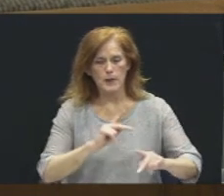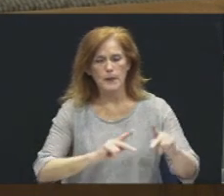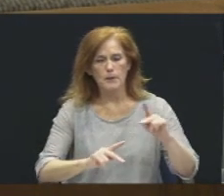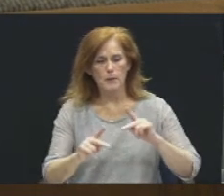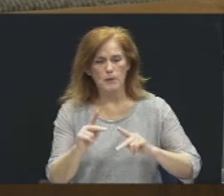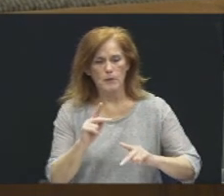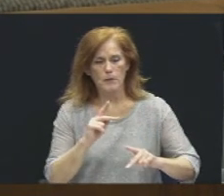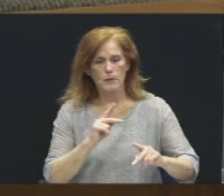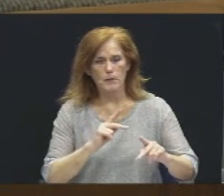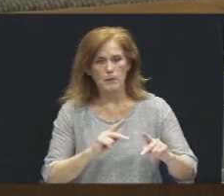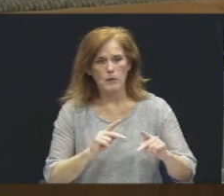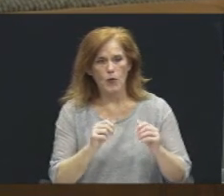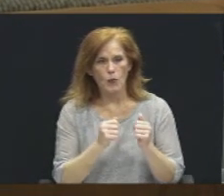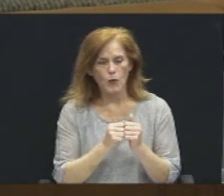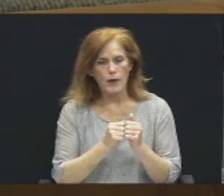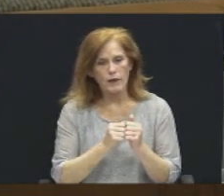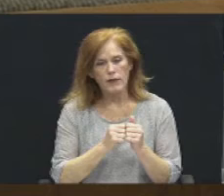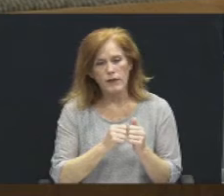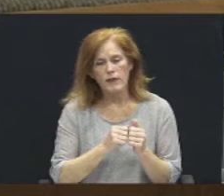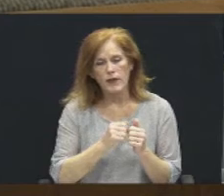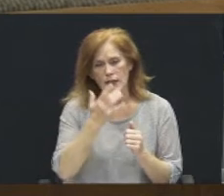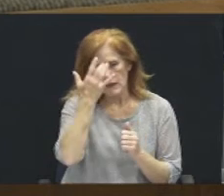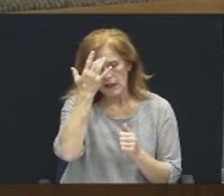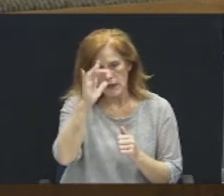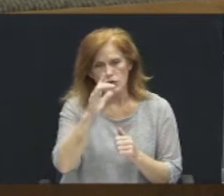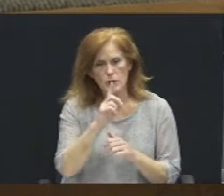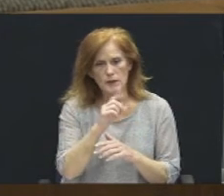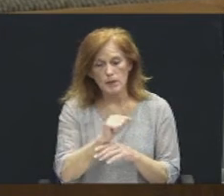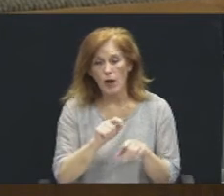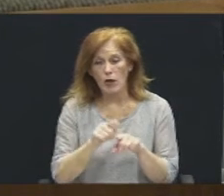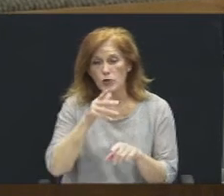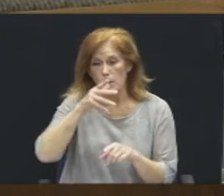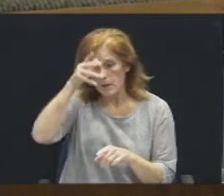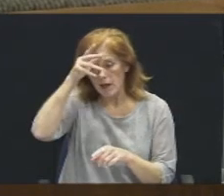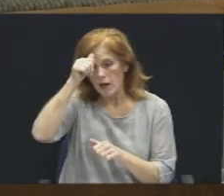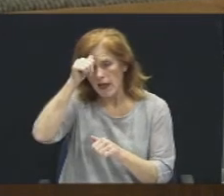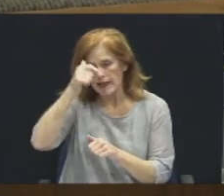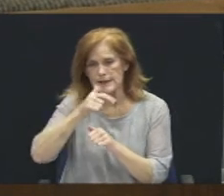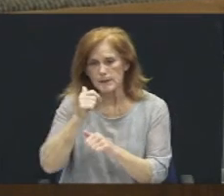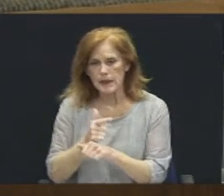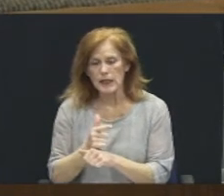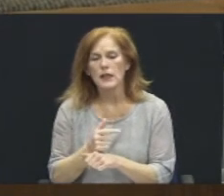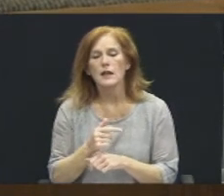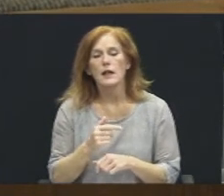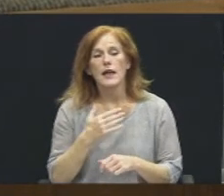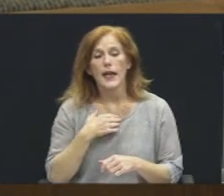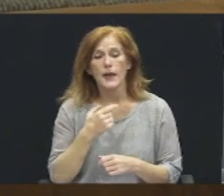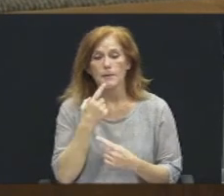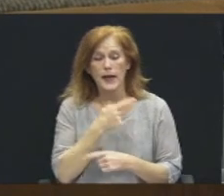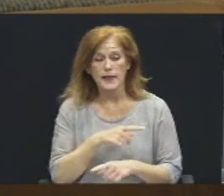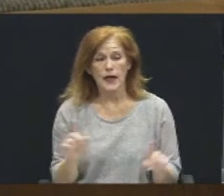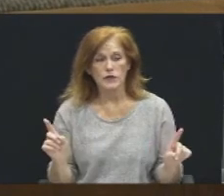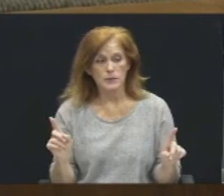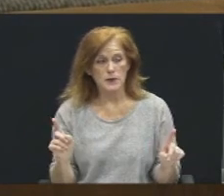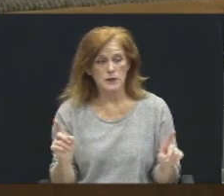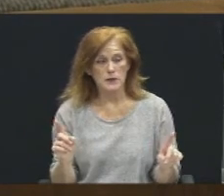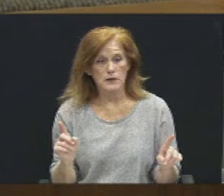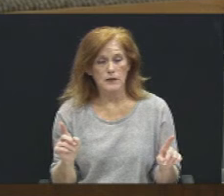individuals with intellectual and developmental disabilities. I'm also a parent and a sibling. And my announcement would be